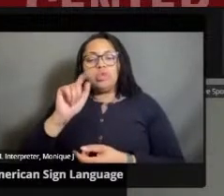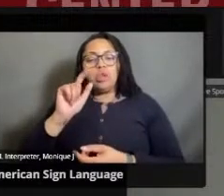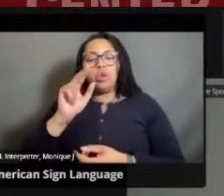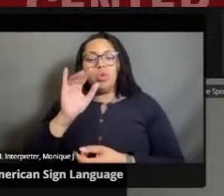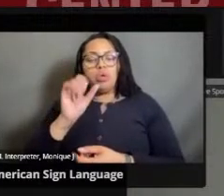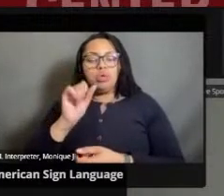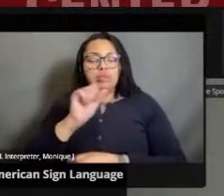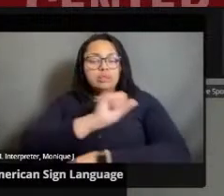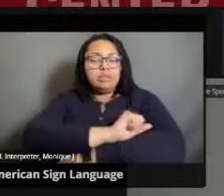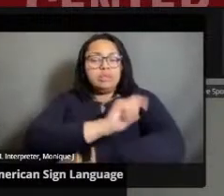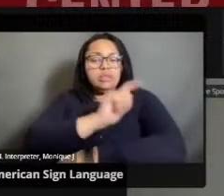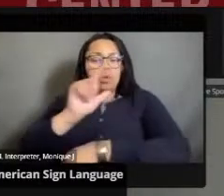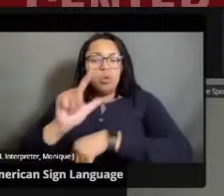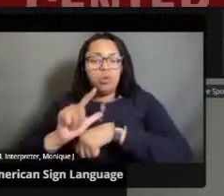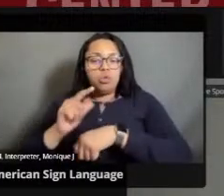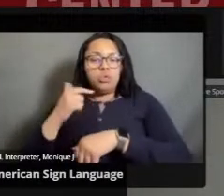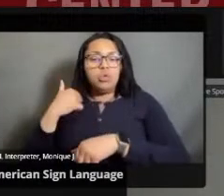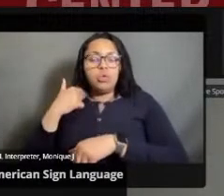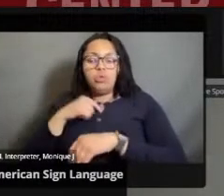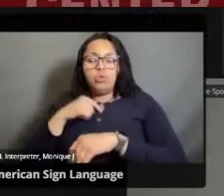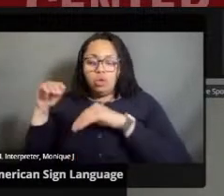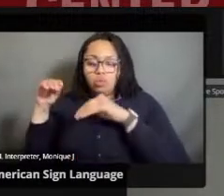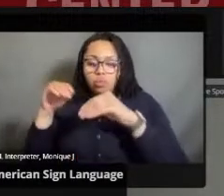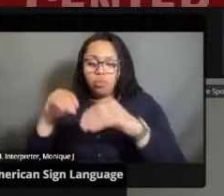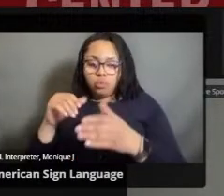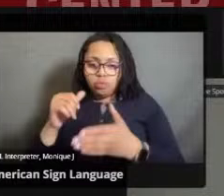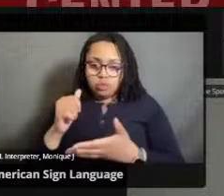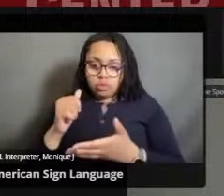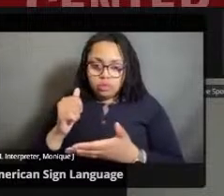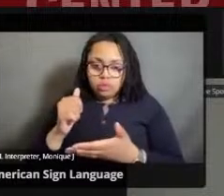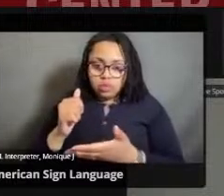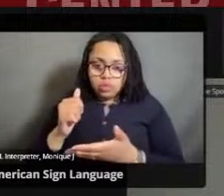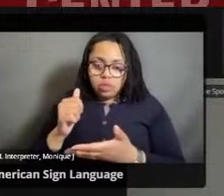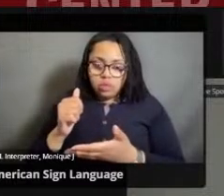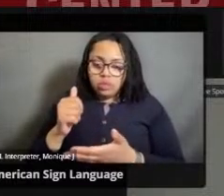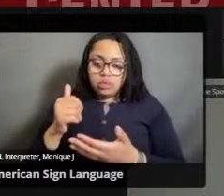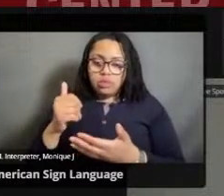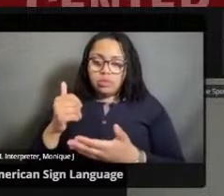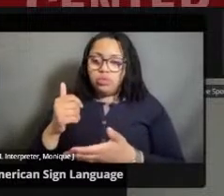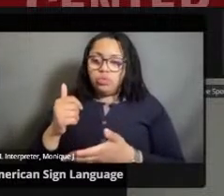moved to have my sisters in struggle from St. Louis speak before me.